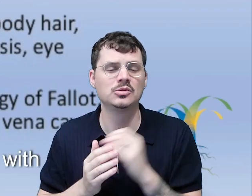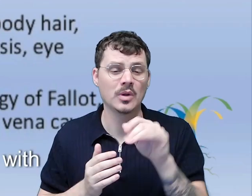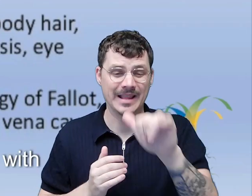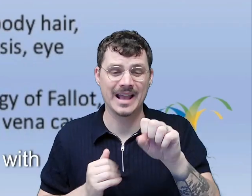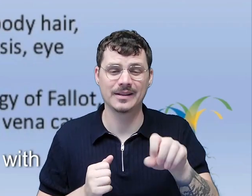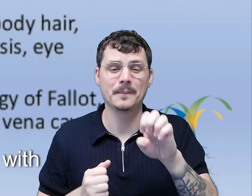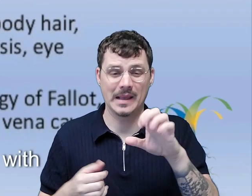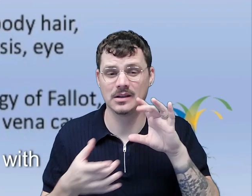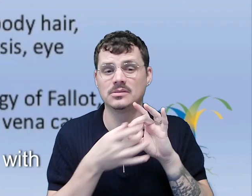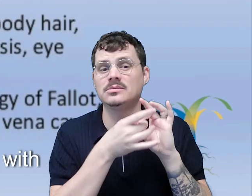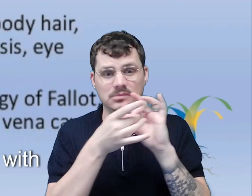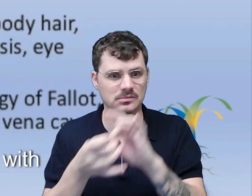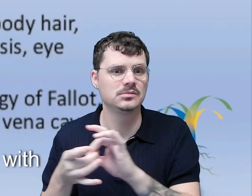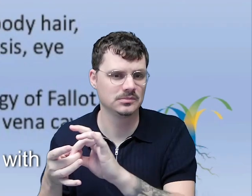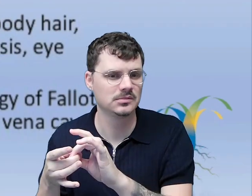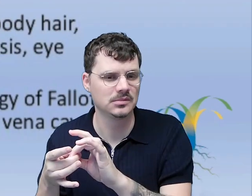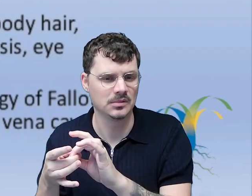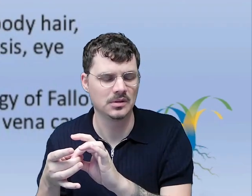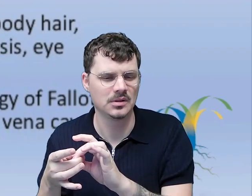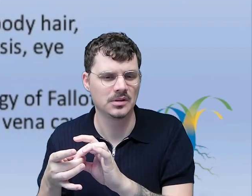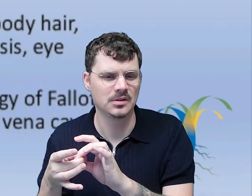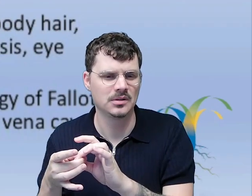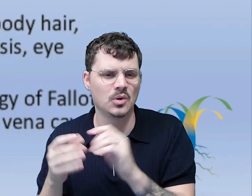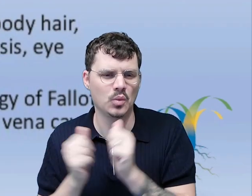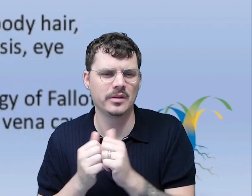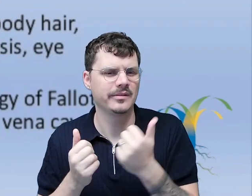This can be strongly associated with